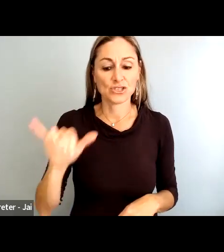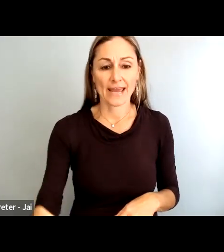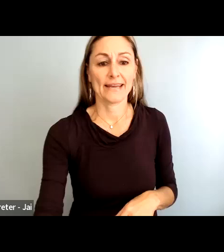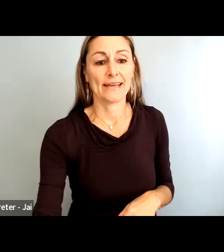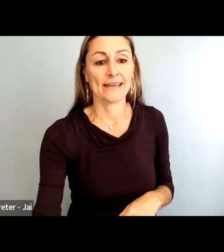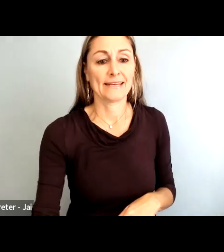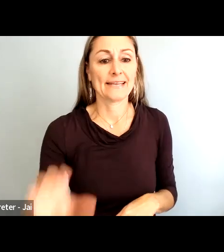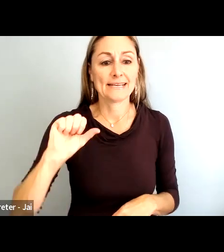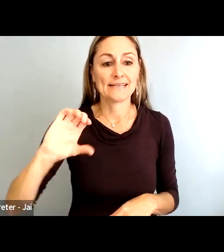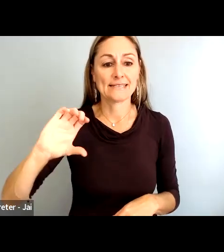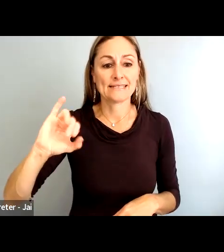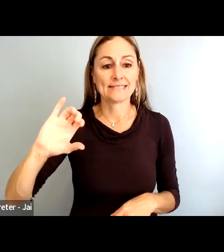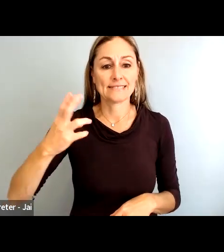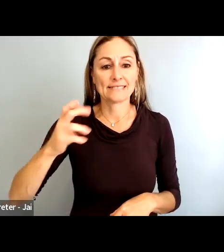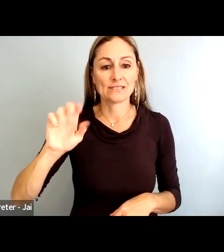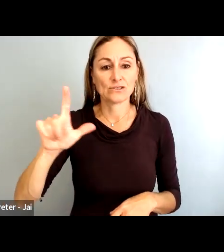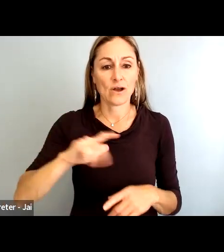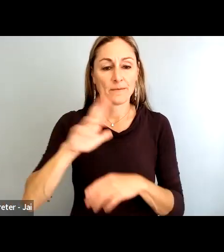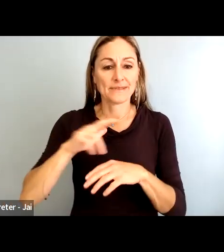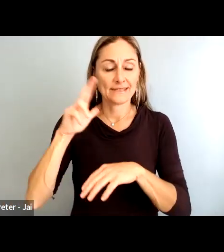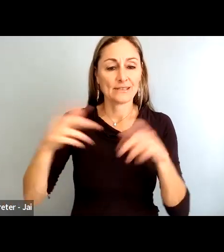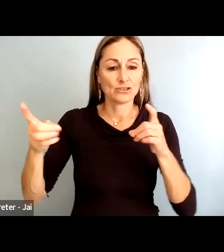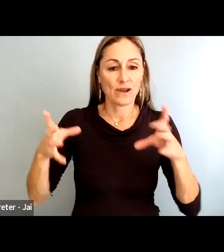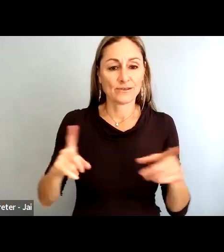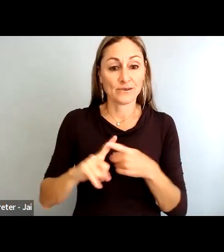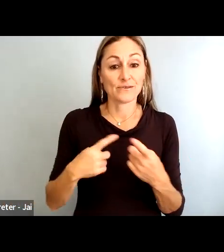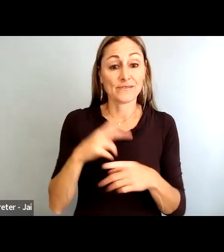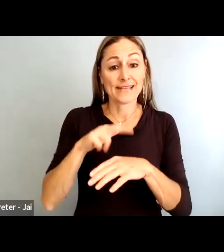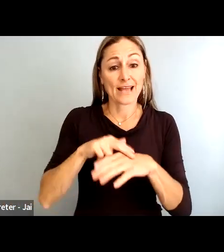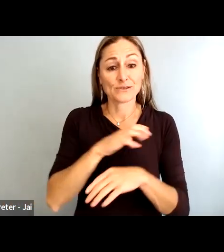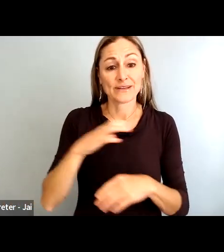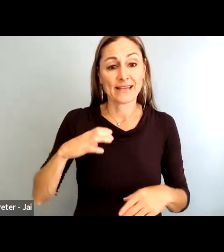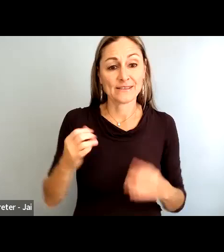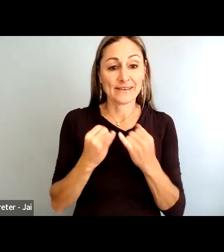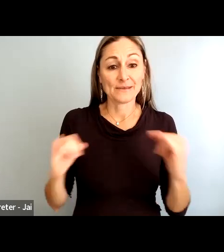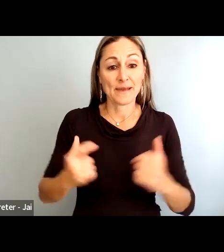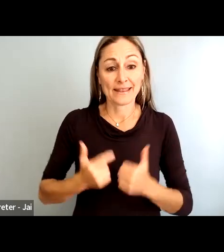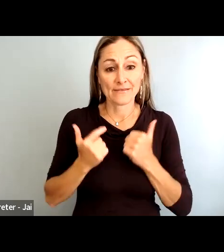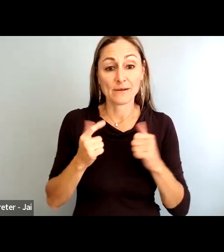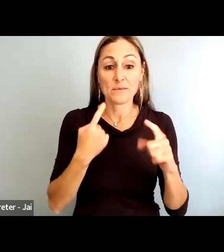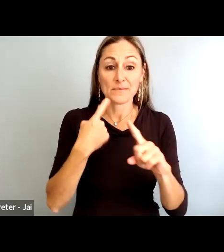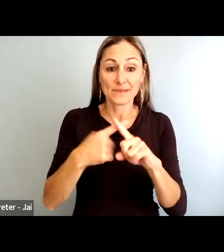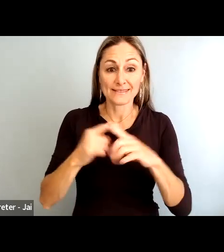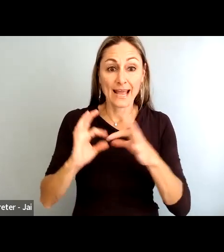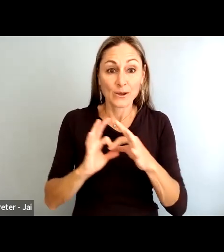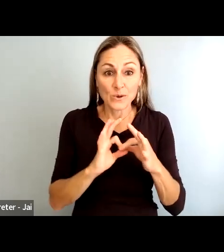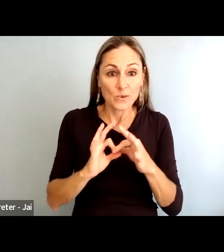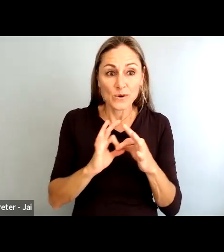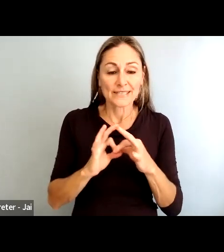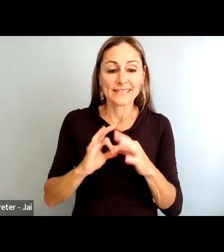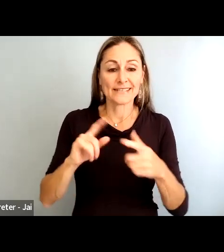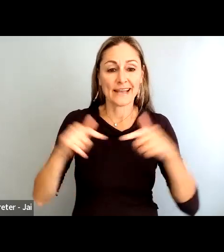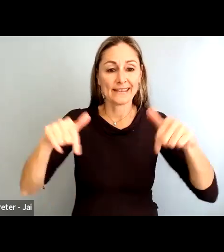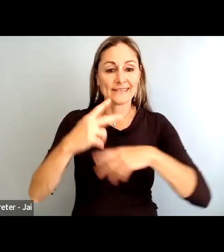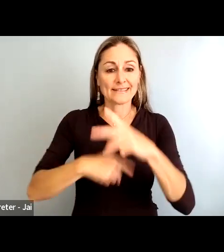operations director with the National Council on Independent Living, and I also coordinate the logistics for these events. My pronouns are